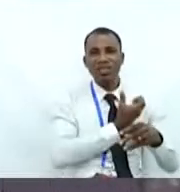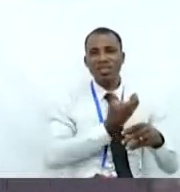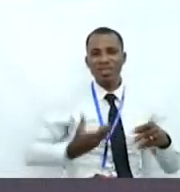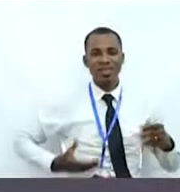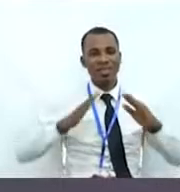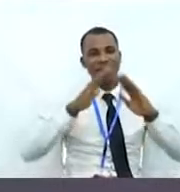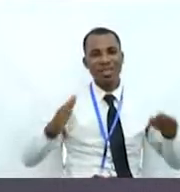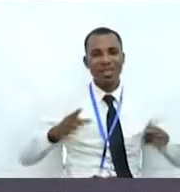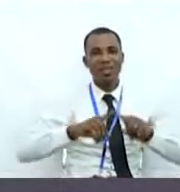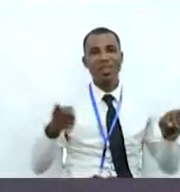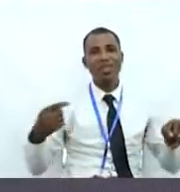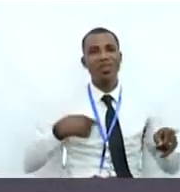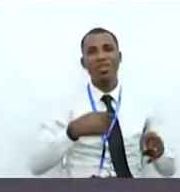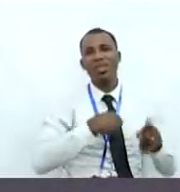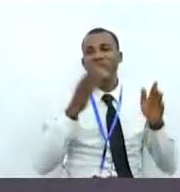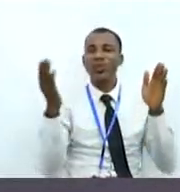Ye dear